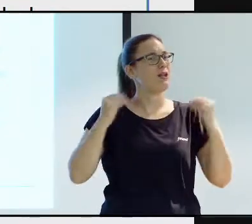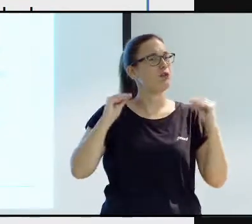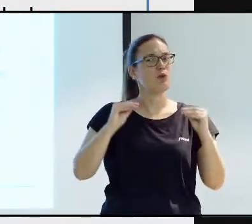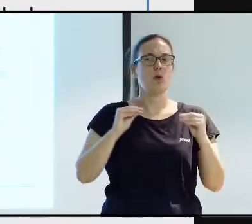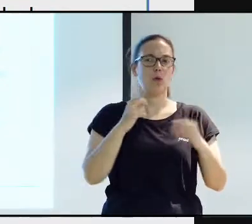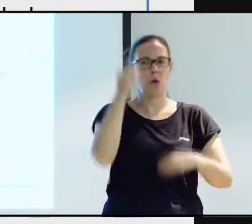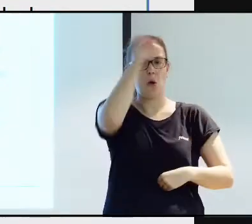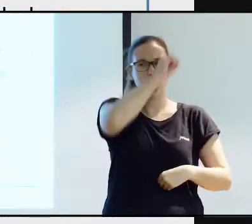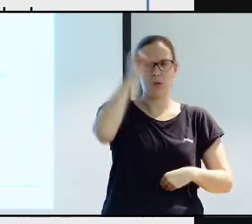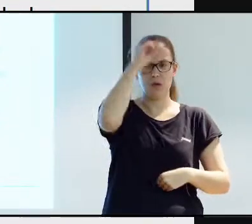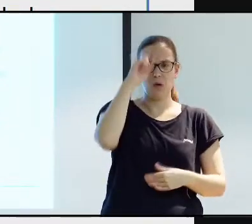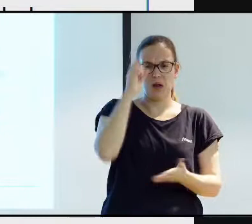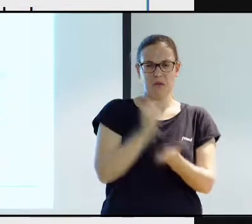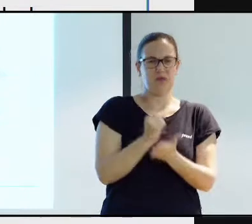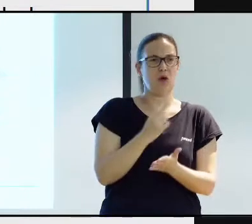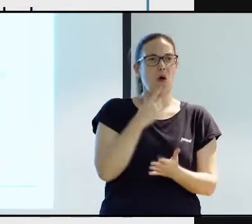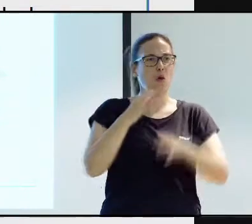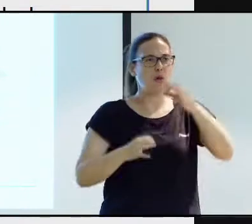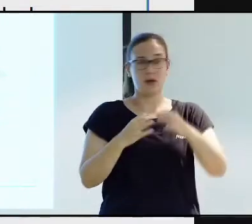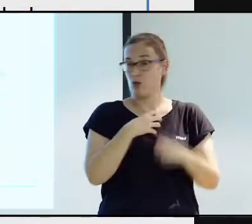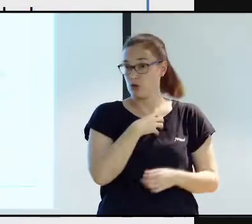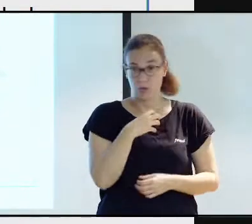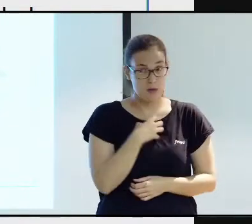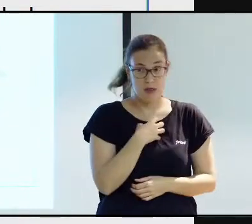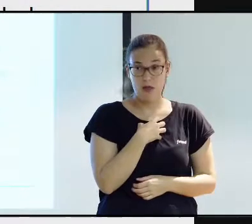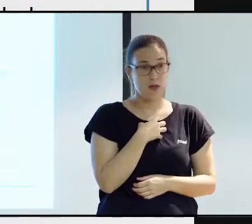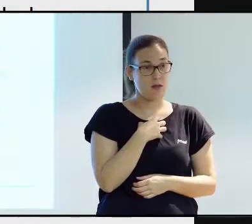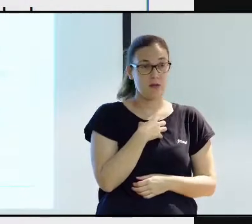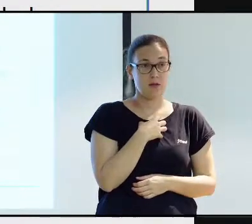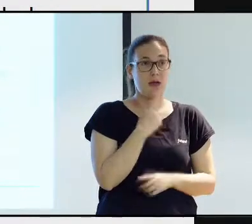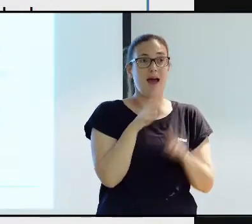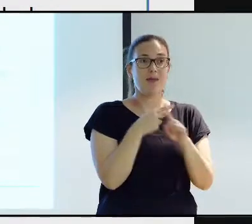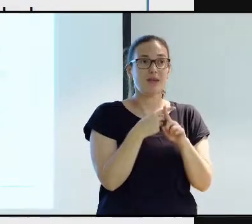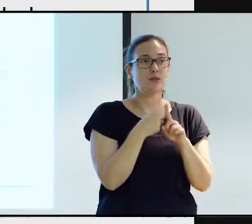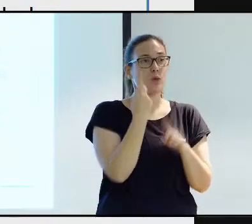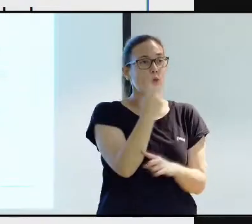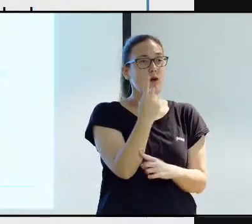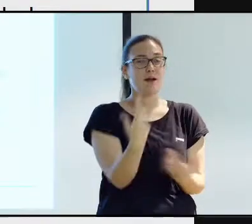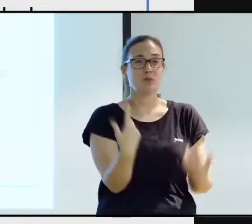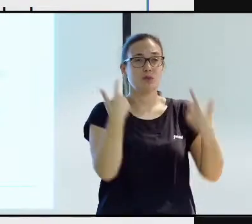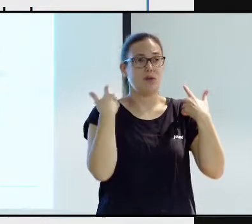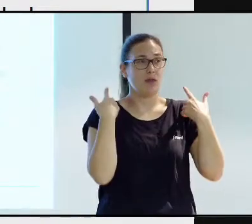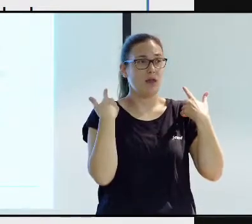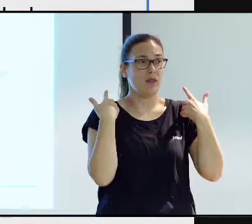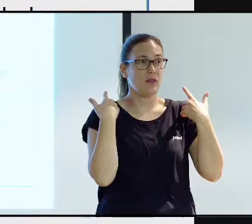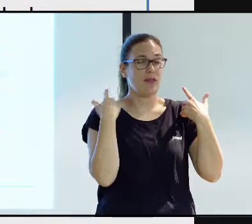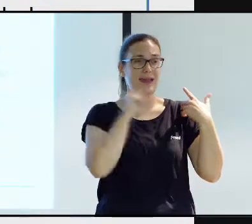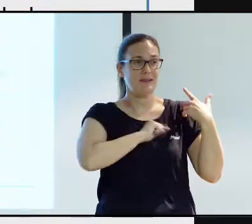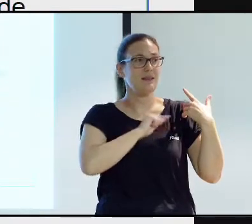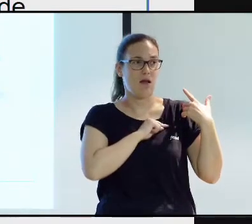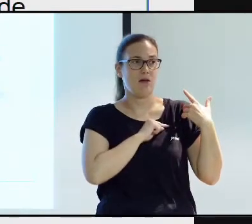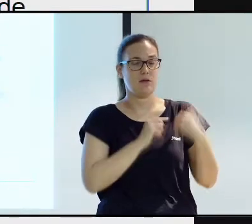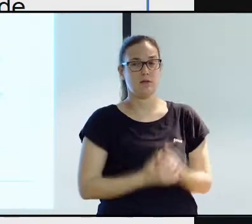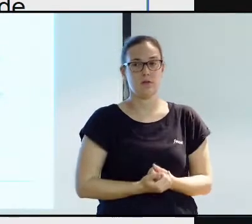comprehensible. Decisions can't be made on behalf of these people. Let me stress once again, there has to be some kind of